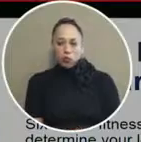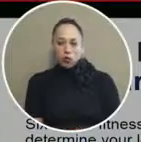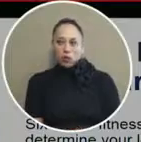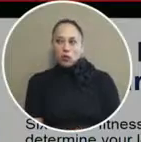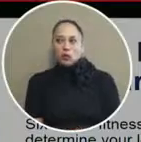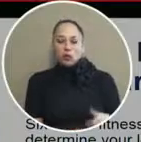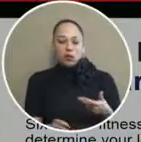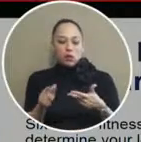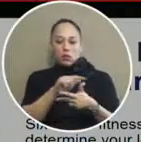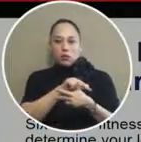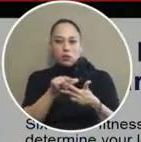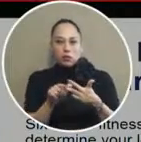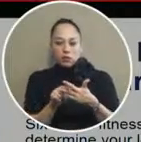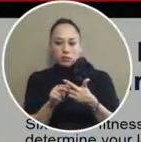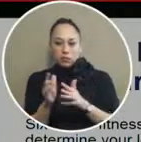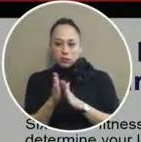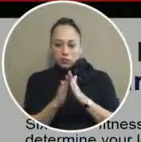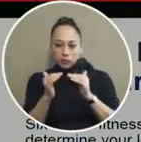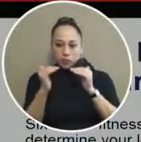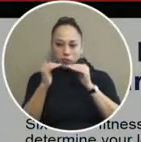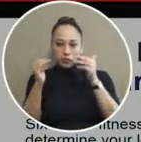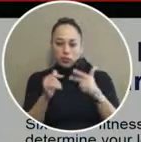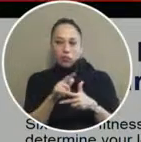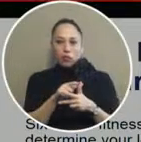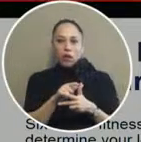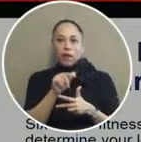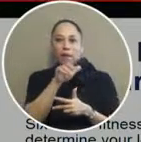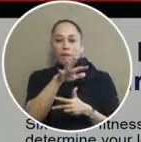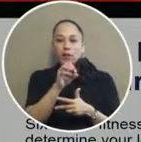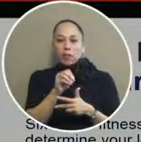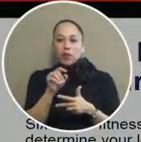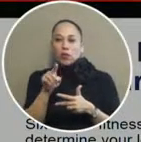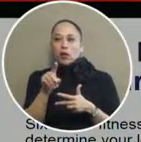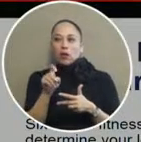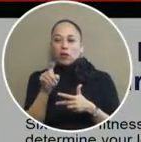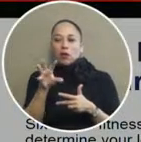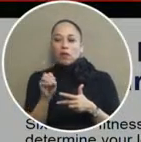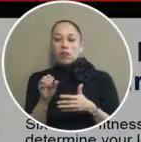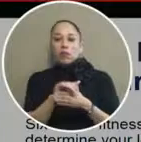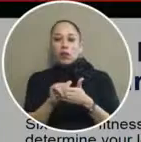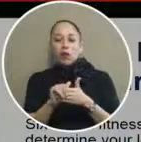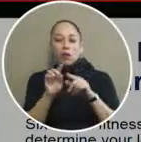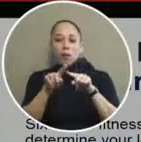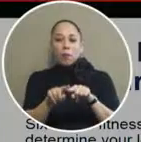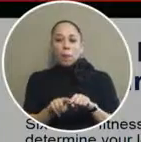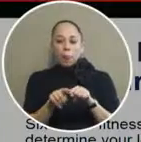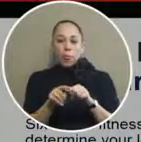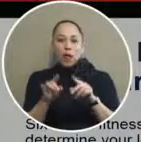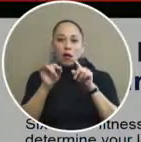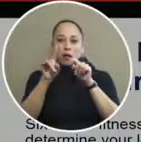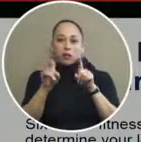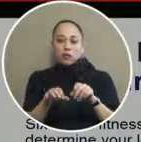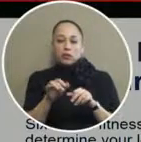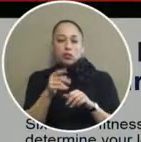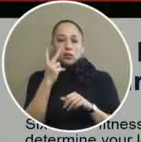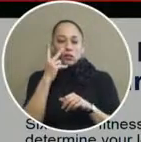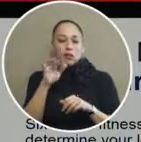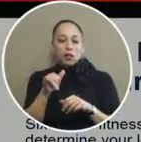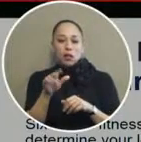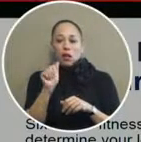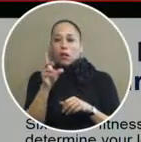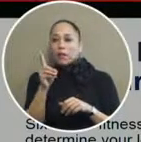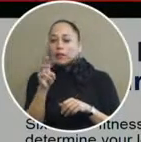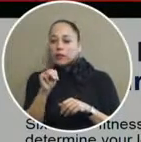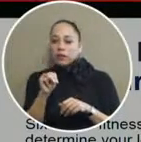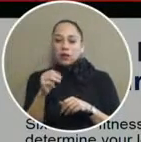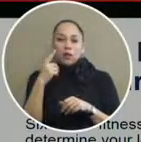There are 3 incentive levels ranging from $50 to $150 based on 6 fitness tests you see here, administered